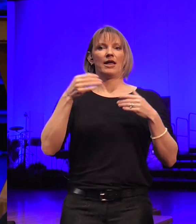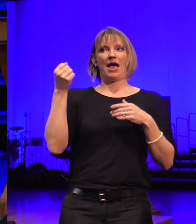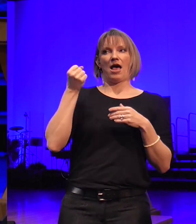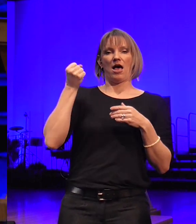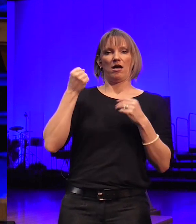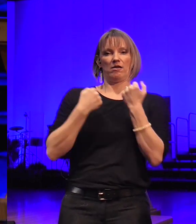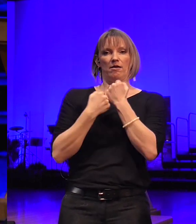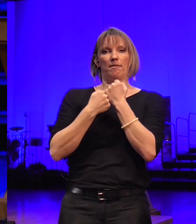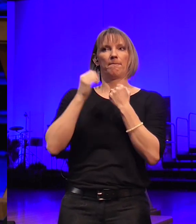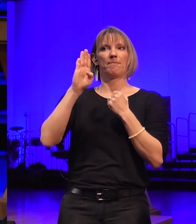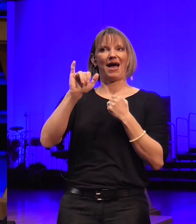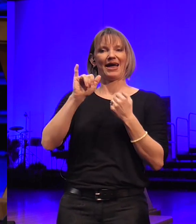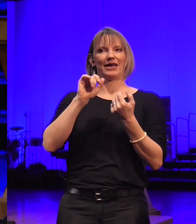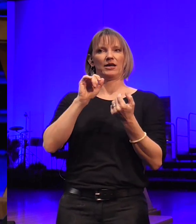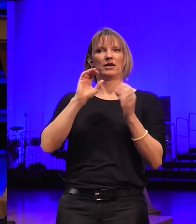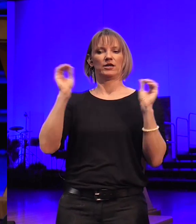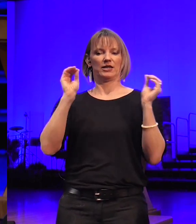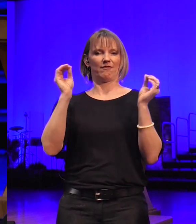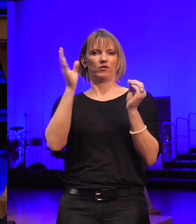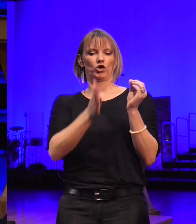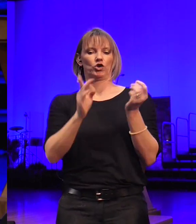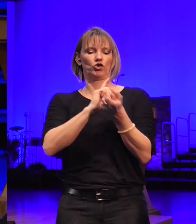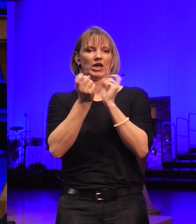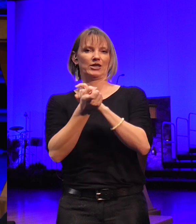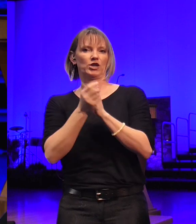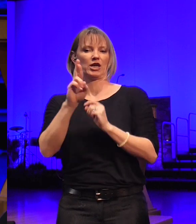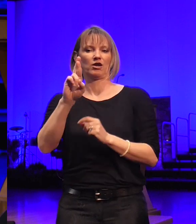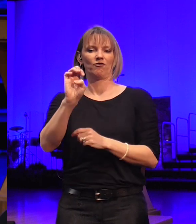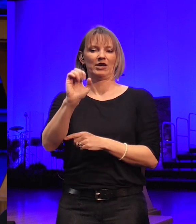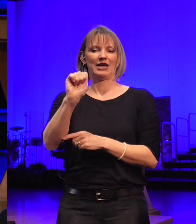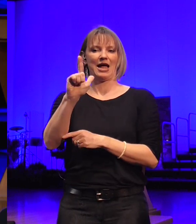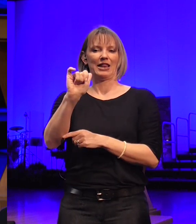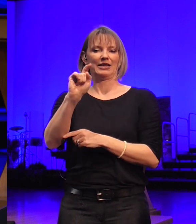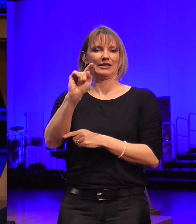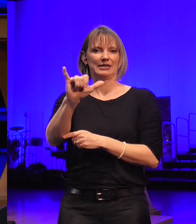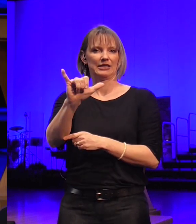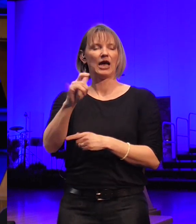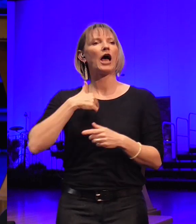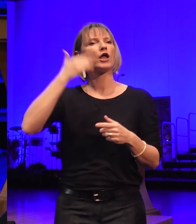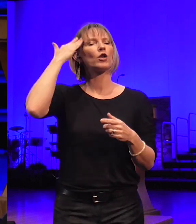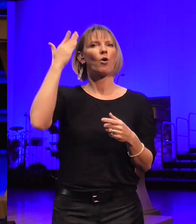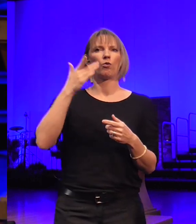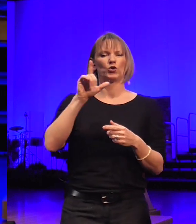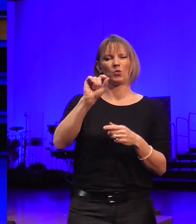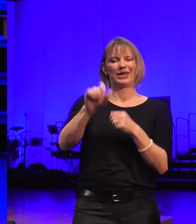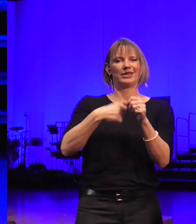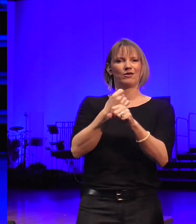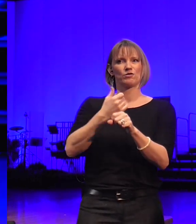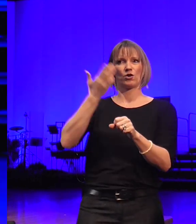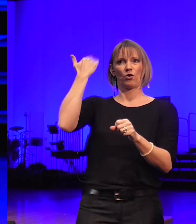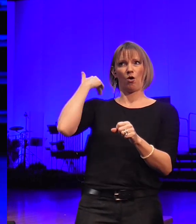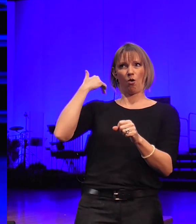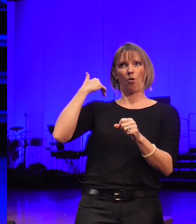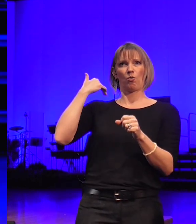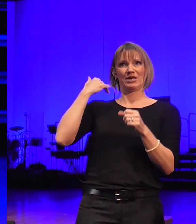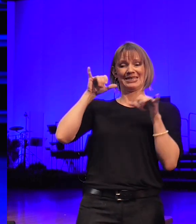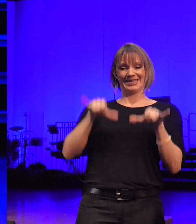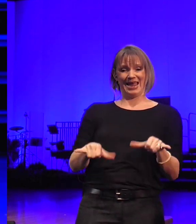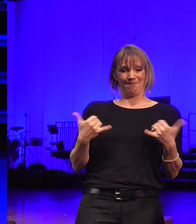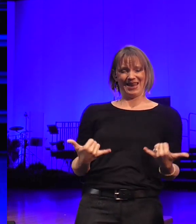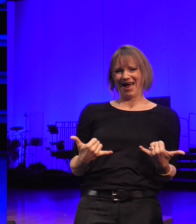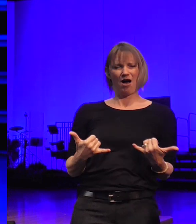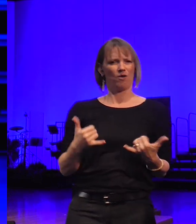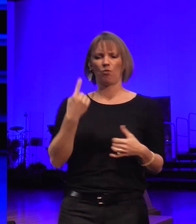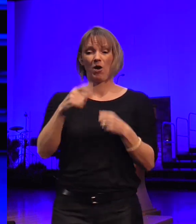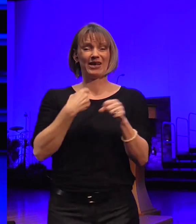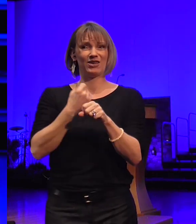reality. I know I'm not who I was 20 years ago. I may not even be who I was a year ago.